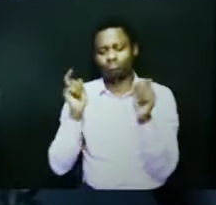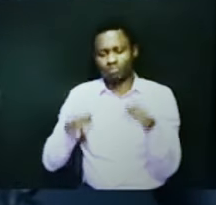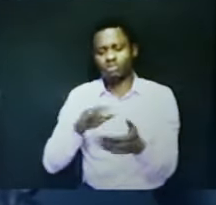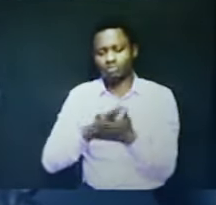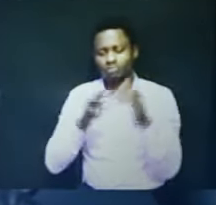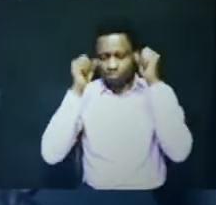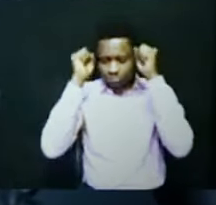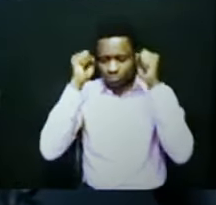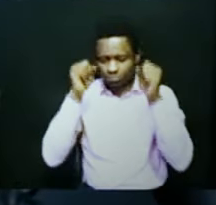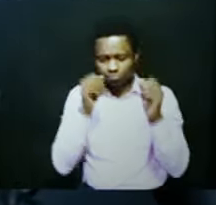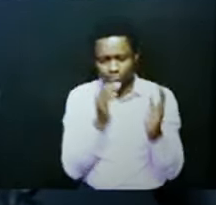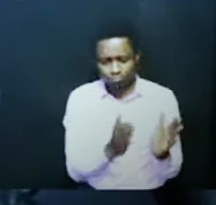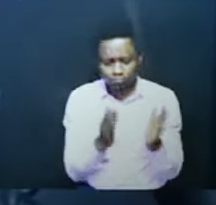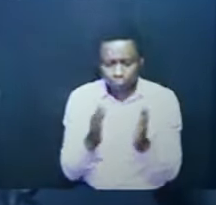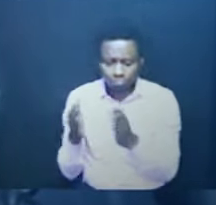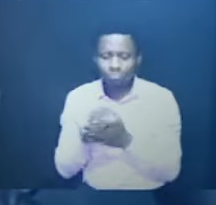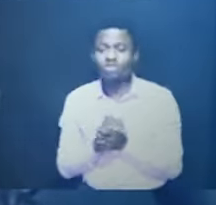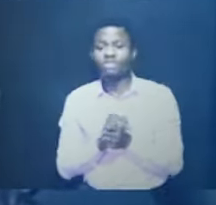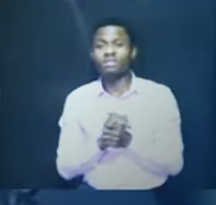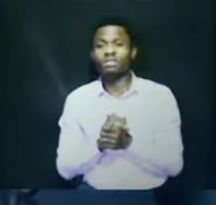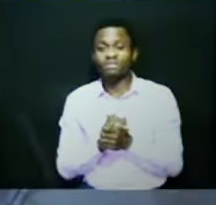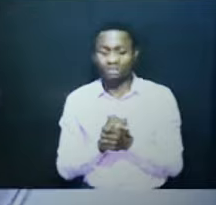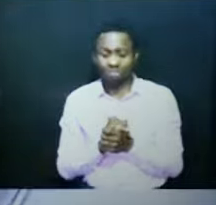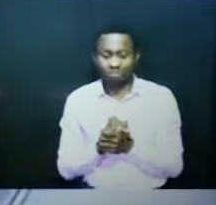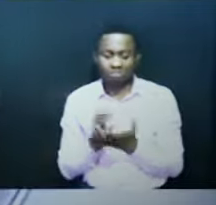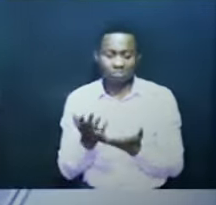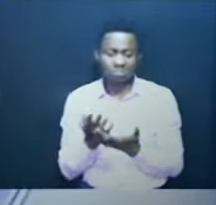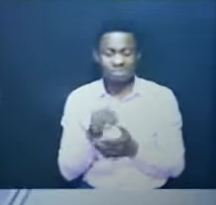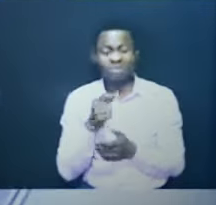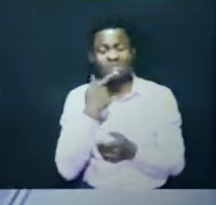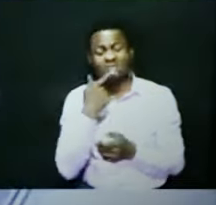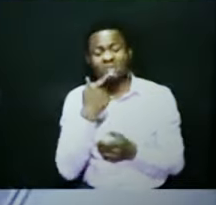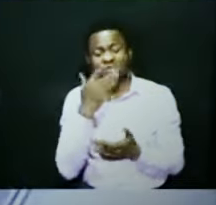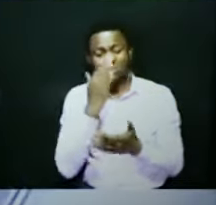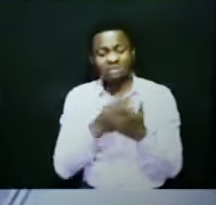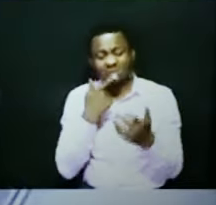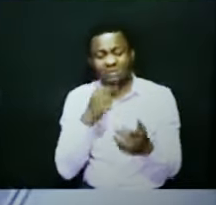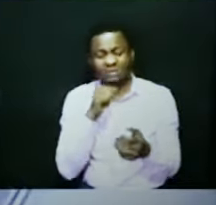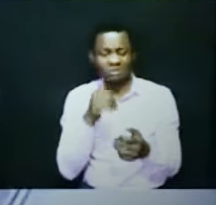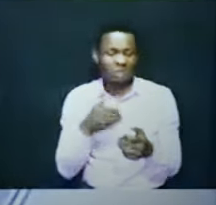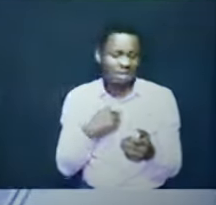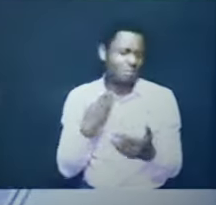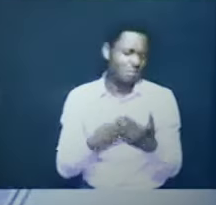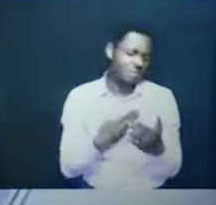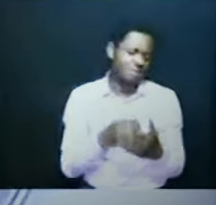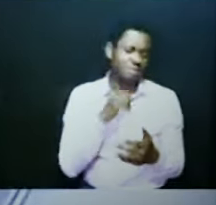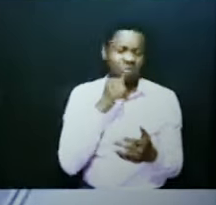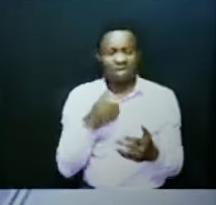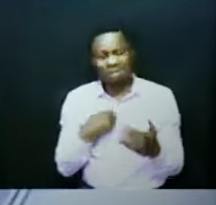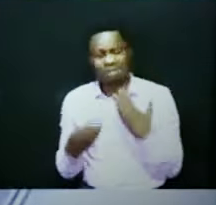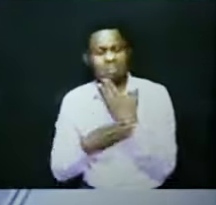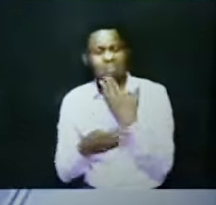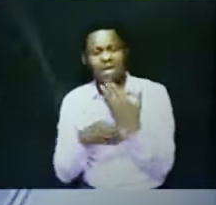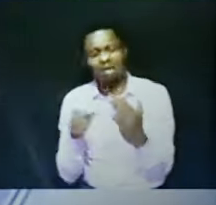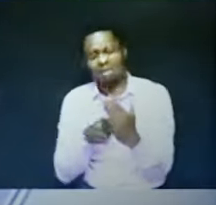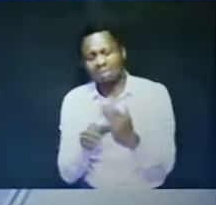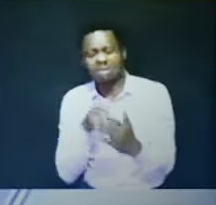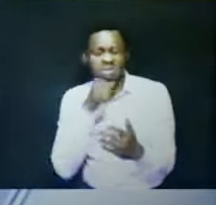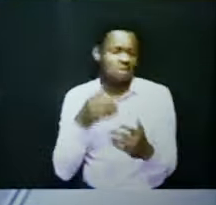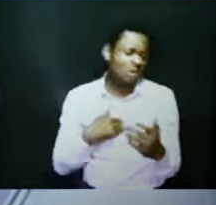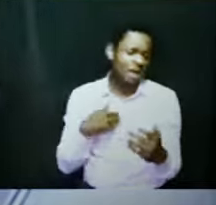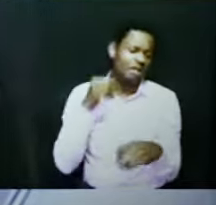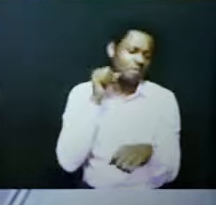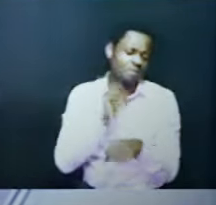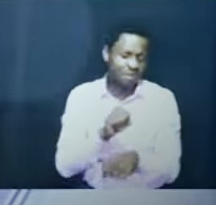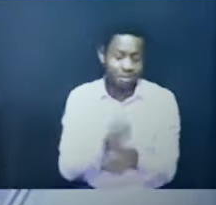There are some who say that I don't have money, I don't have bank account. So why? See, I don't have work, I don't have